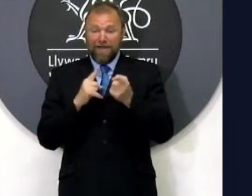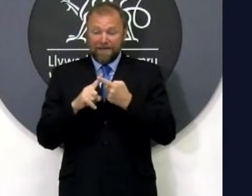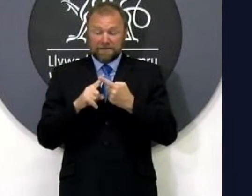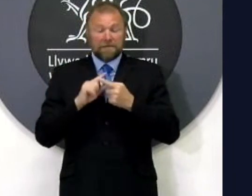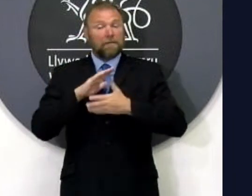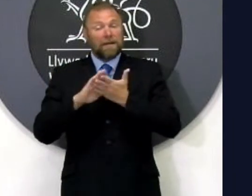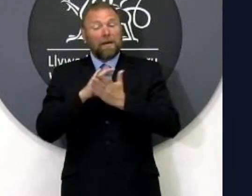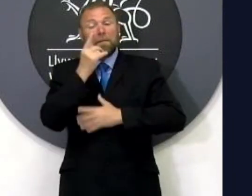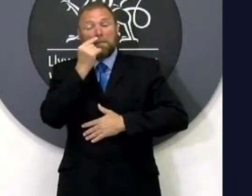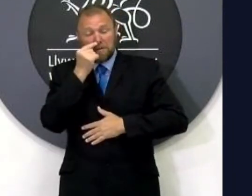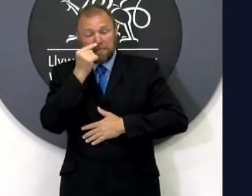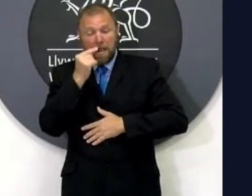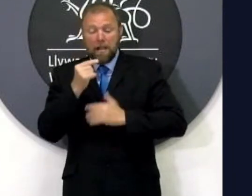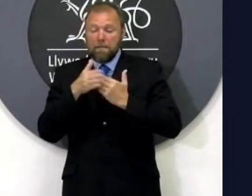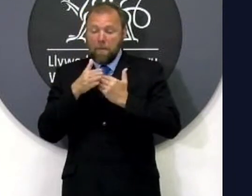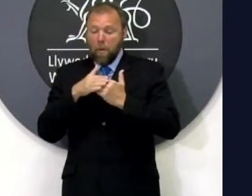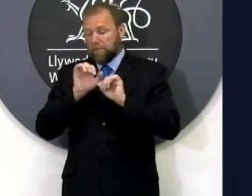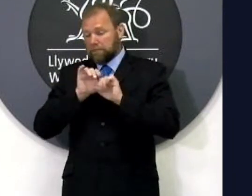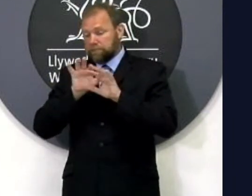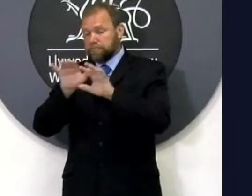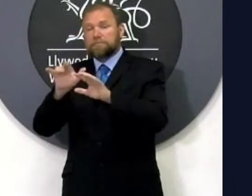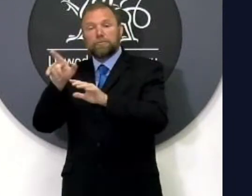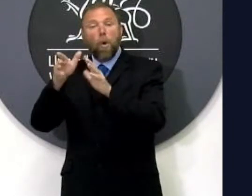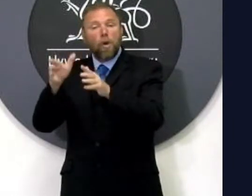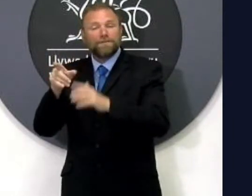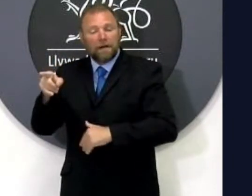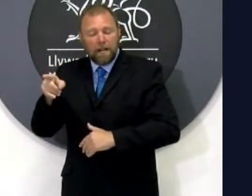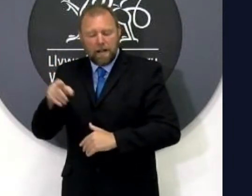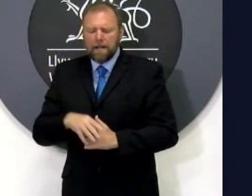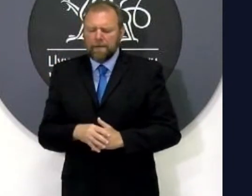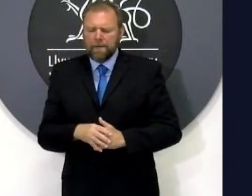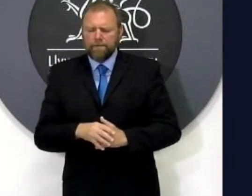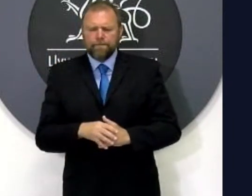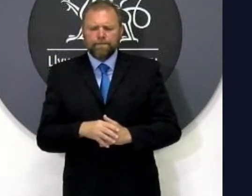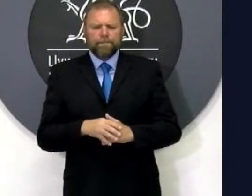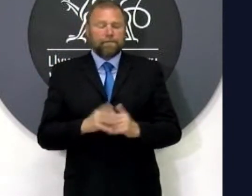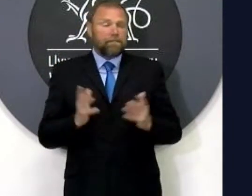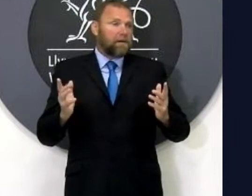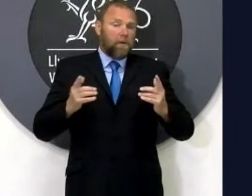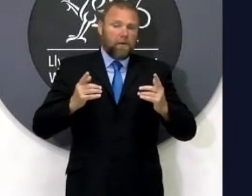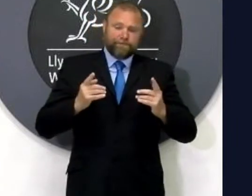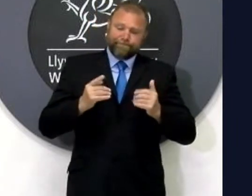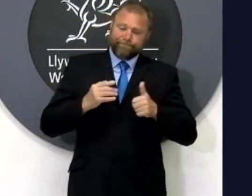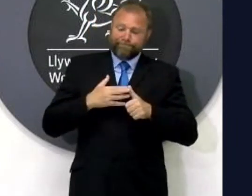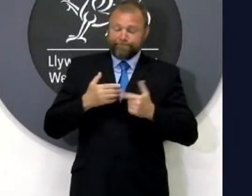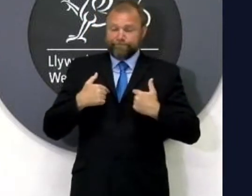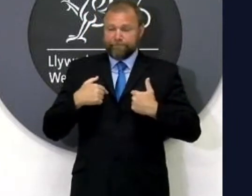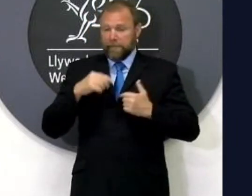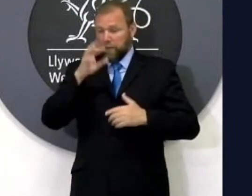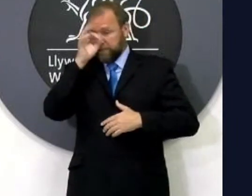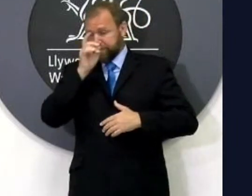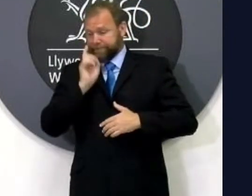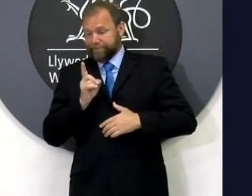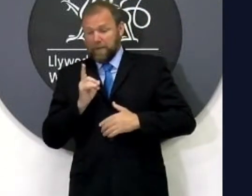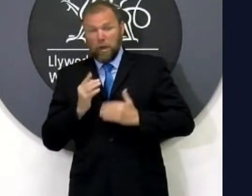What we just don't know is, how much an increase in the rates of a new